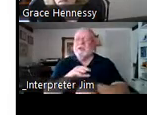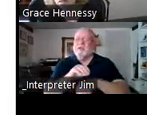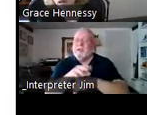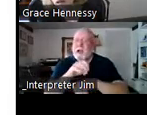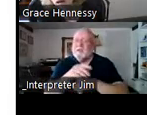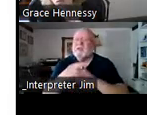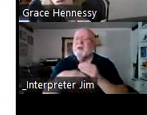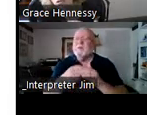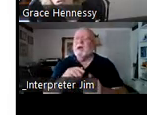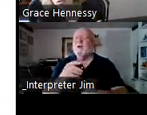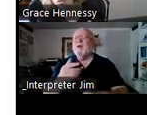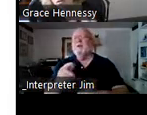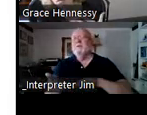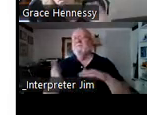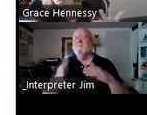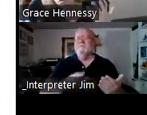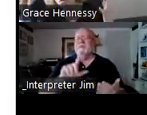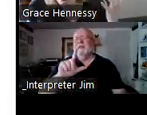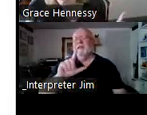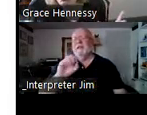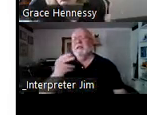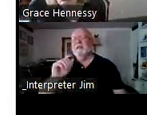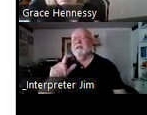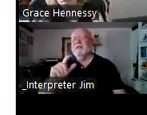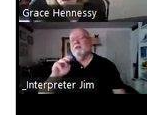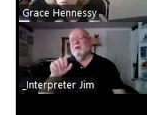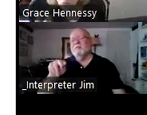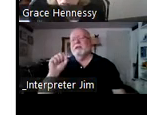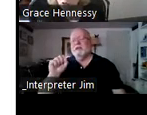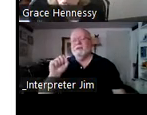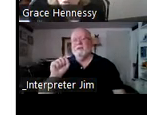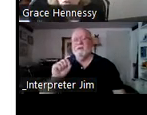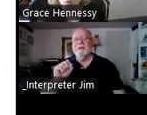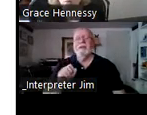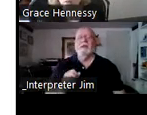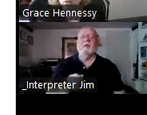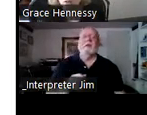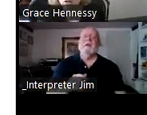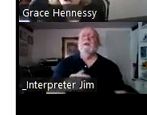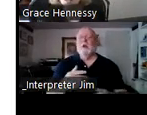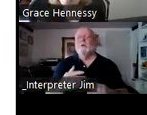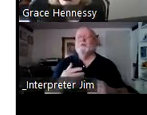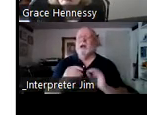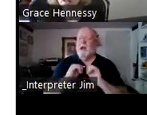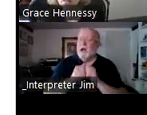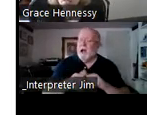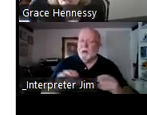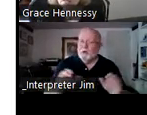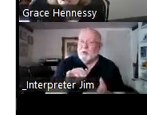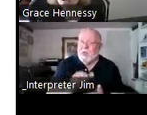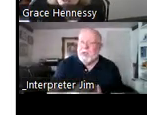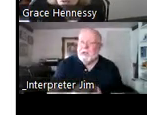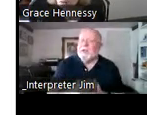lethal means. And the way you do this there's no form on this, but there is a way to do it. You express concern about the safety